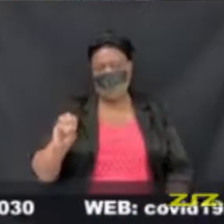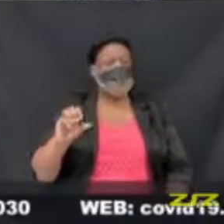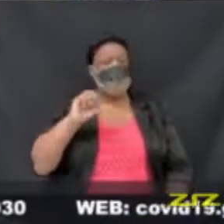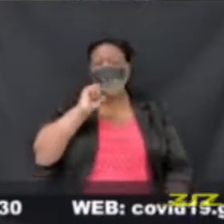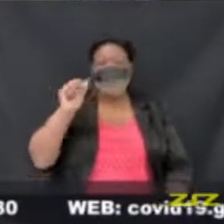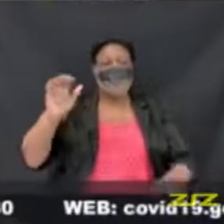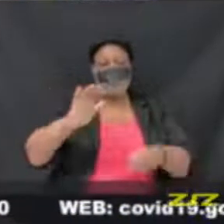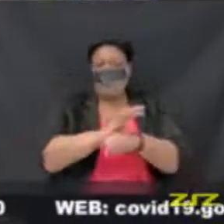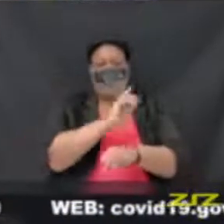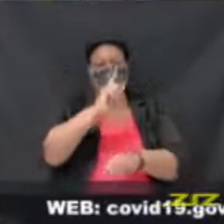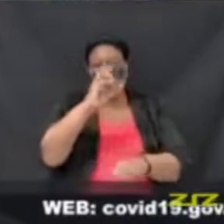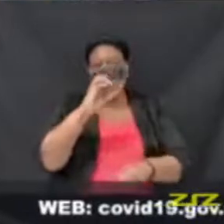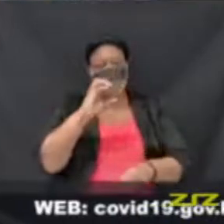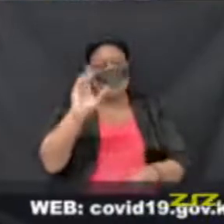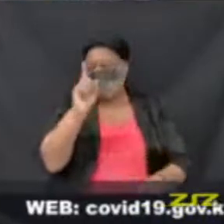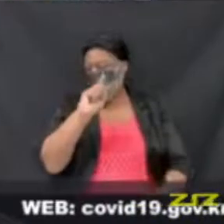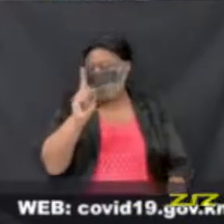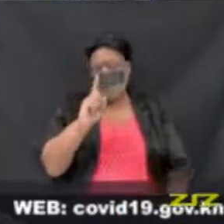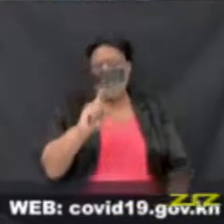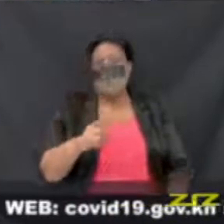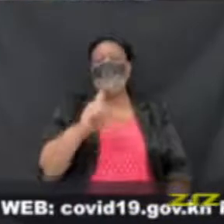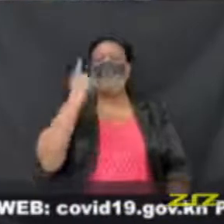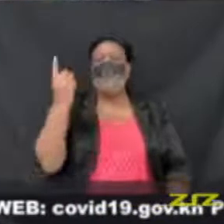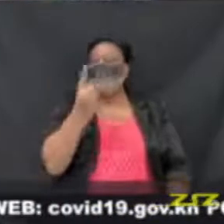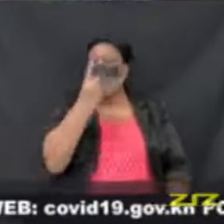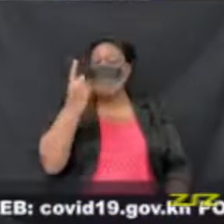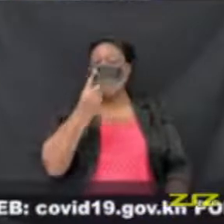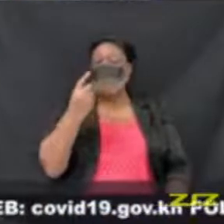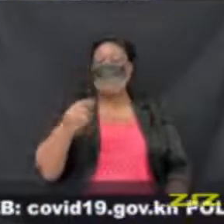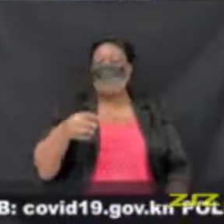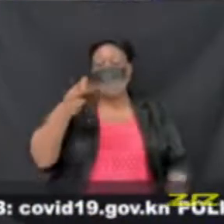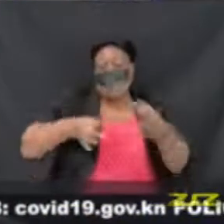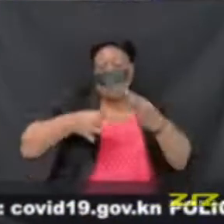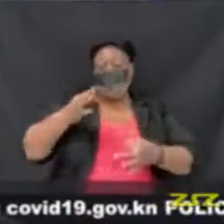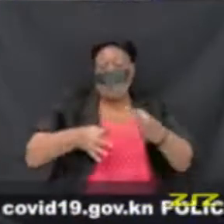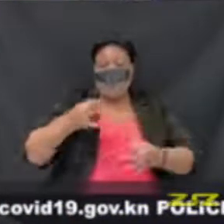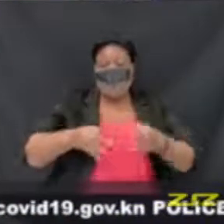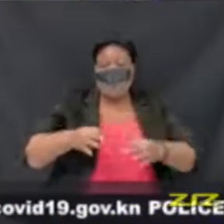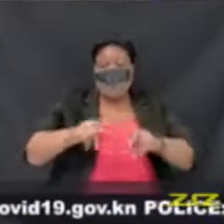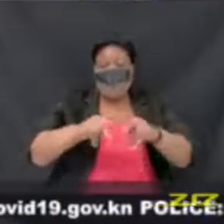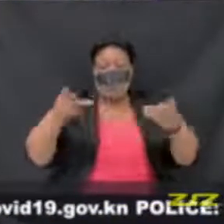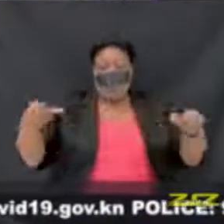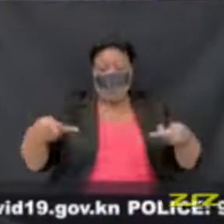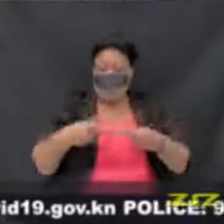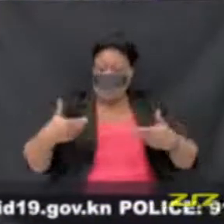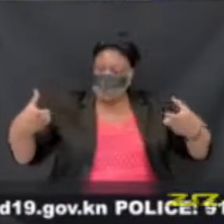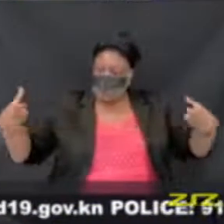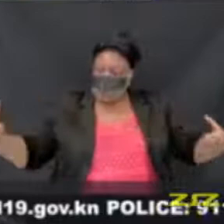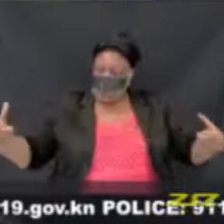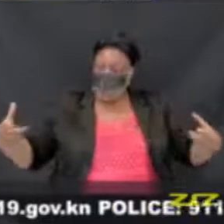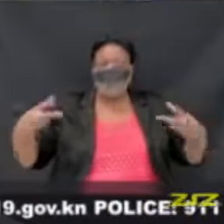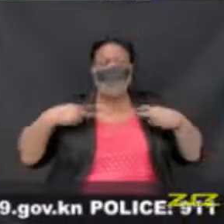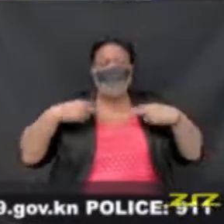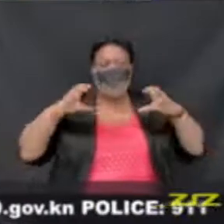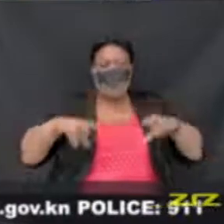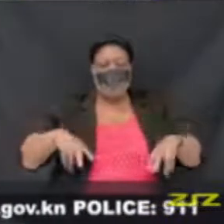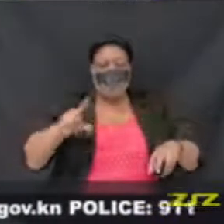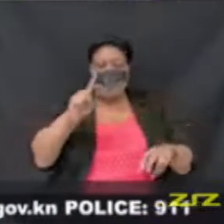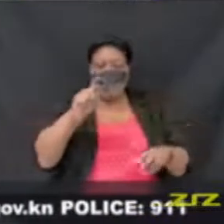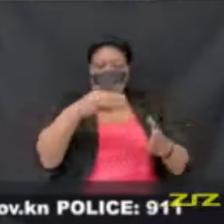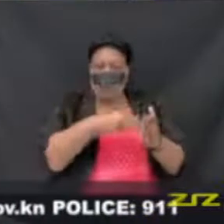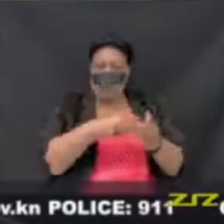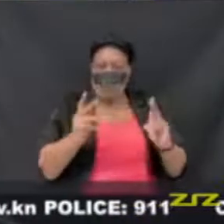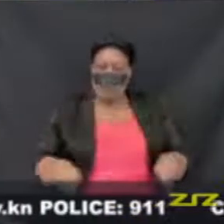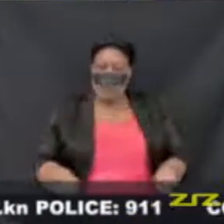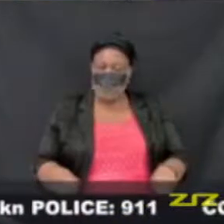you're vaccinated, if you're properly spaced at this event, the risk of you contracting and spreading COVID-19 is